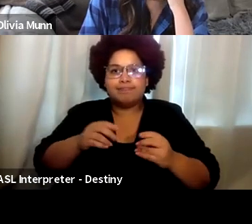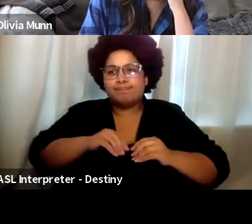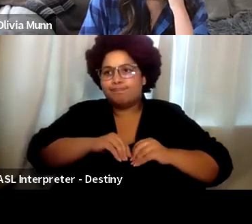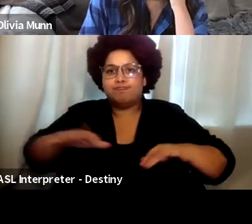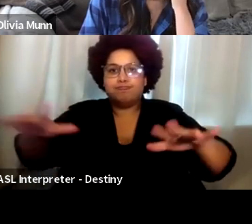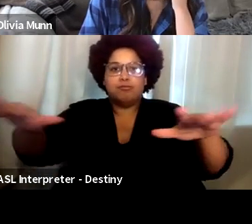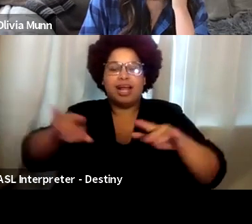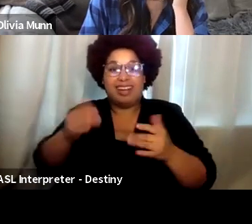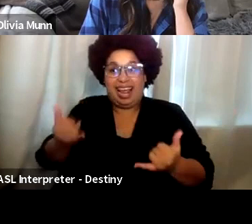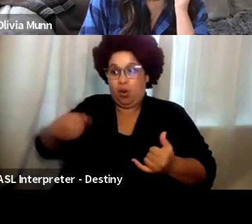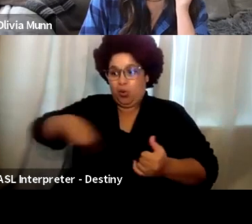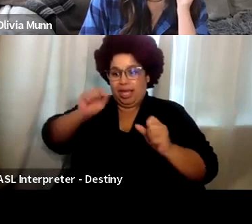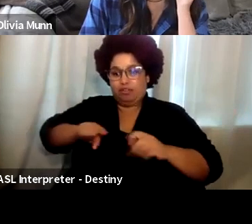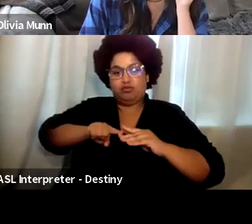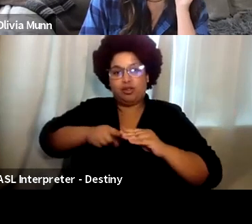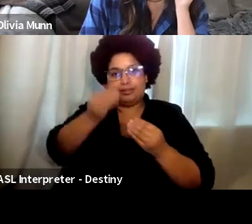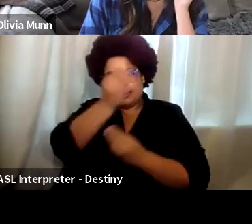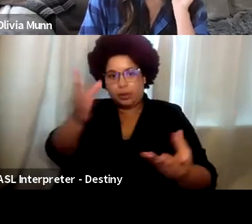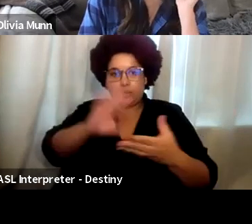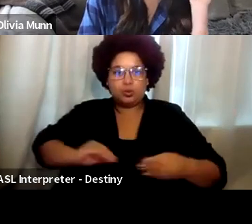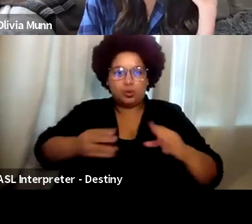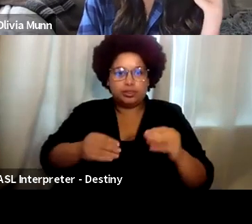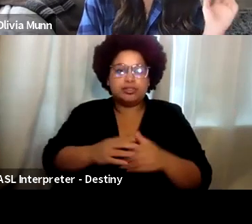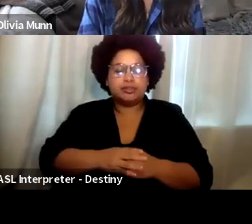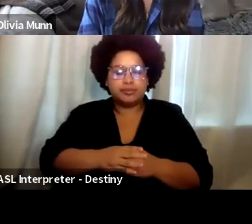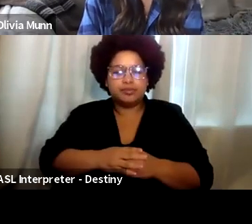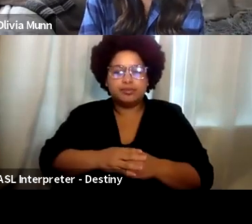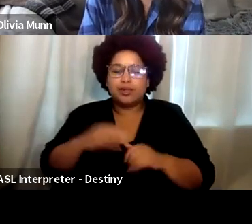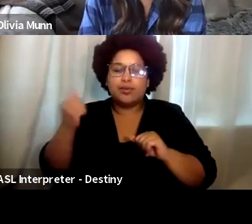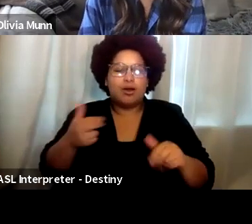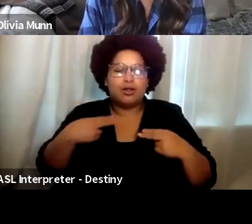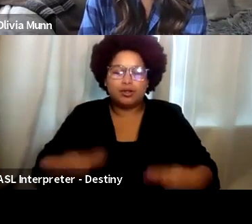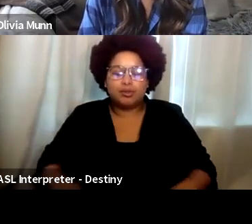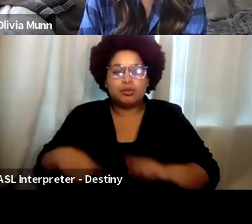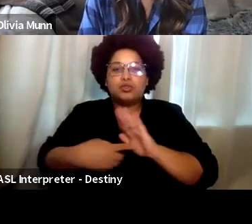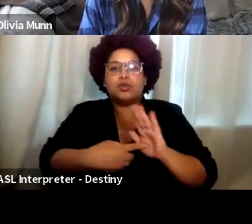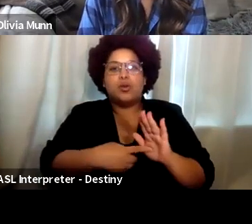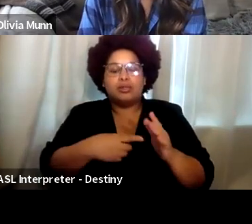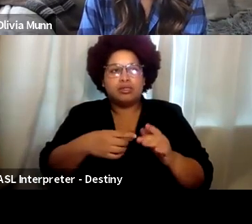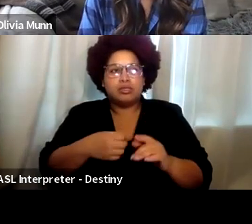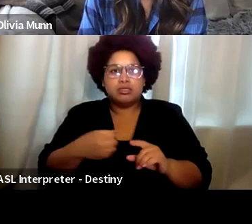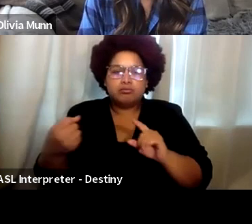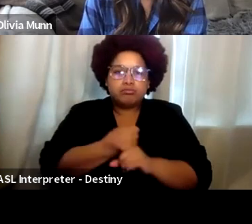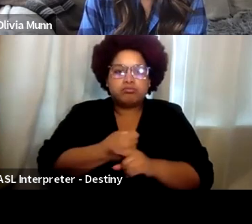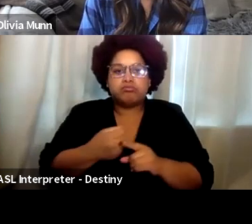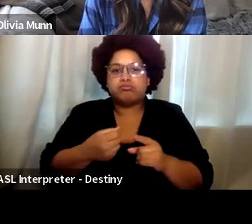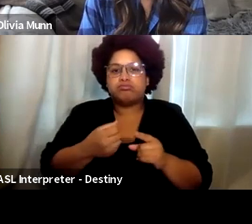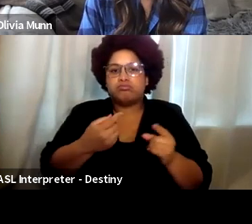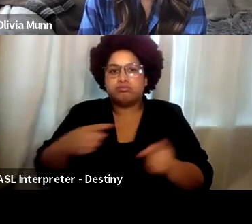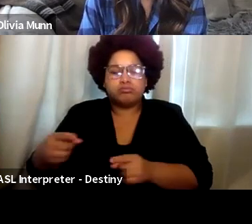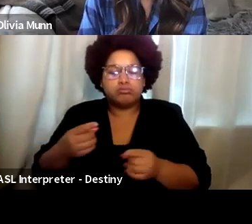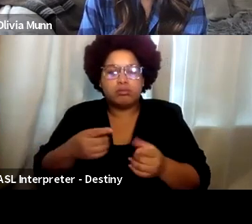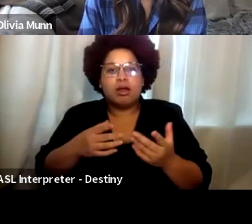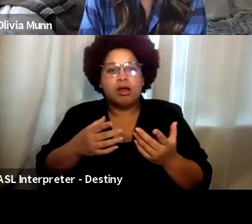stories. So we're all human, but when you cover these attacks, you mentioned getting emotional. How do you